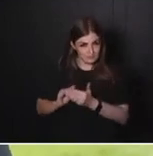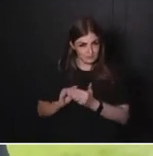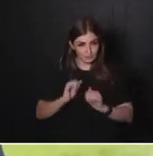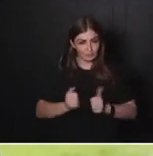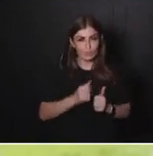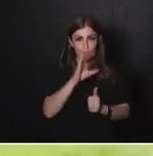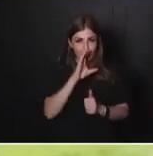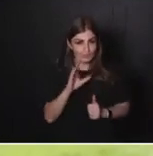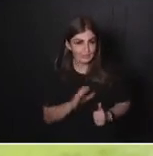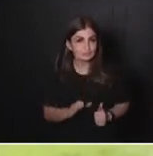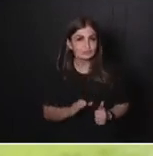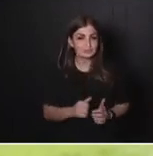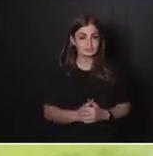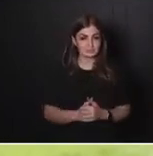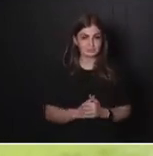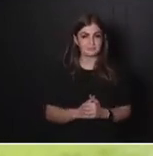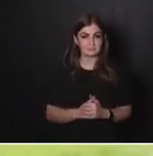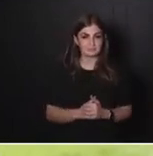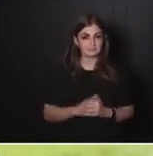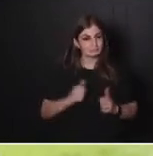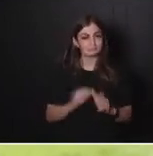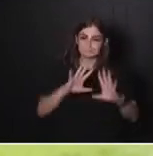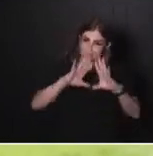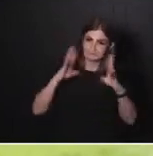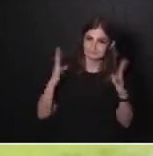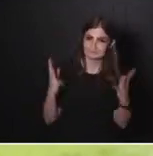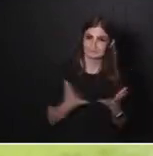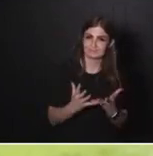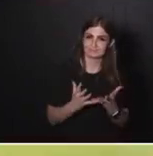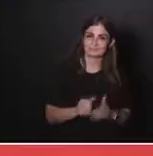our countries, and for the world.